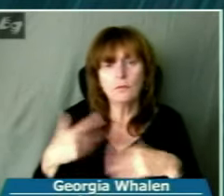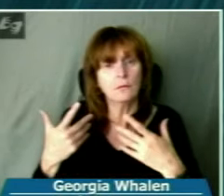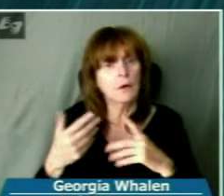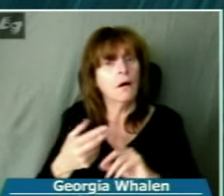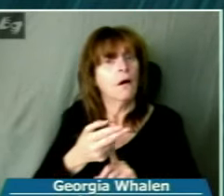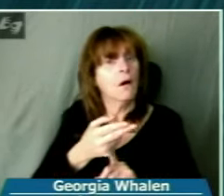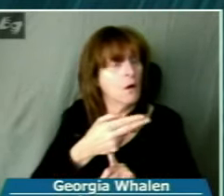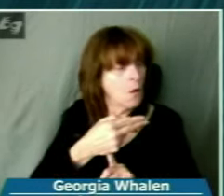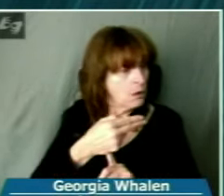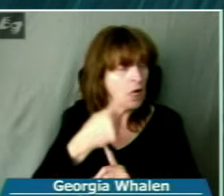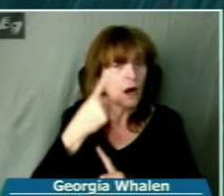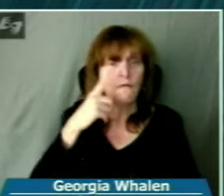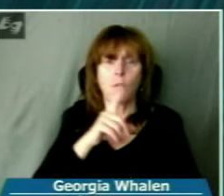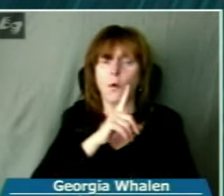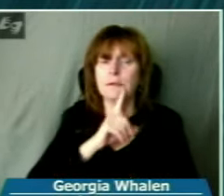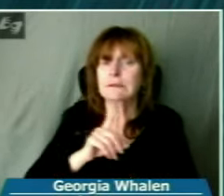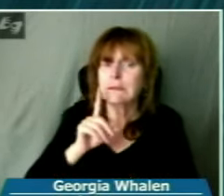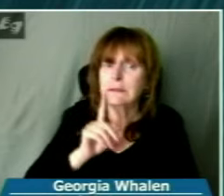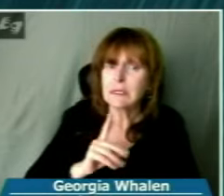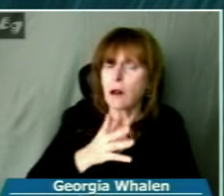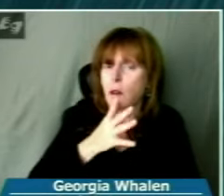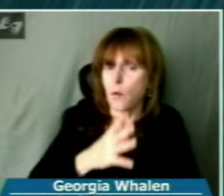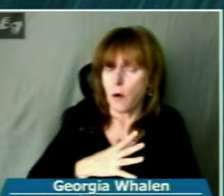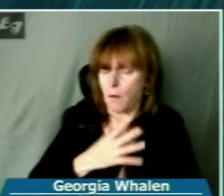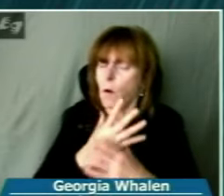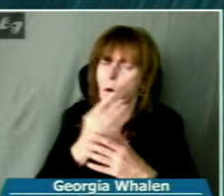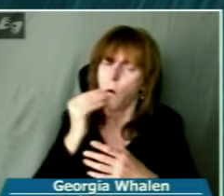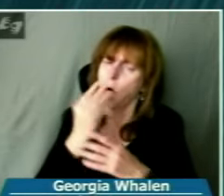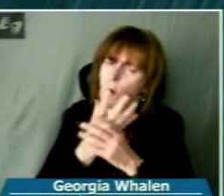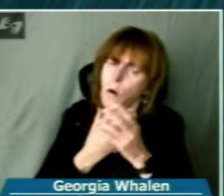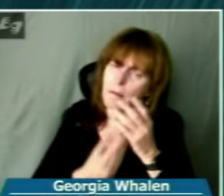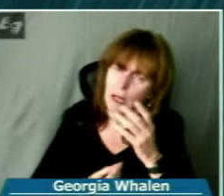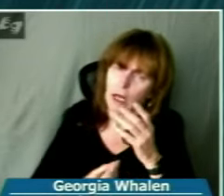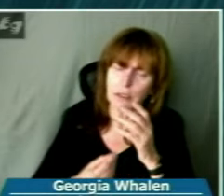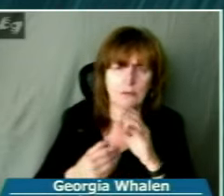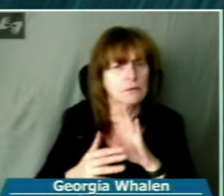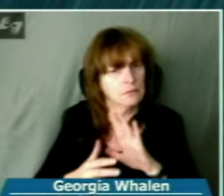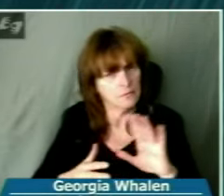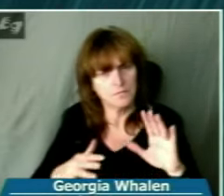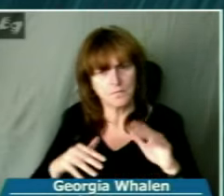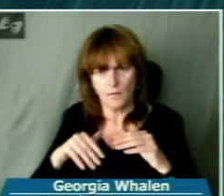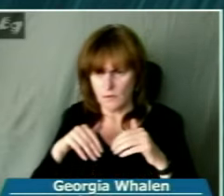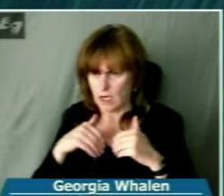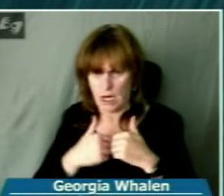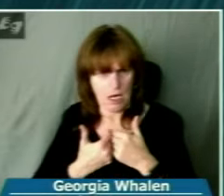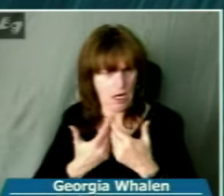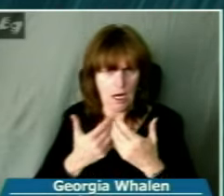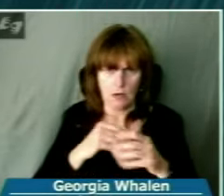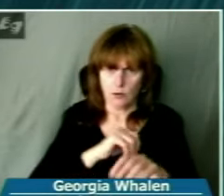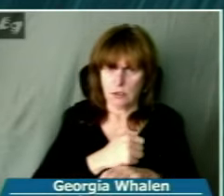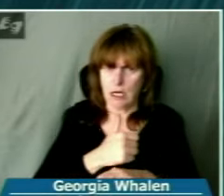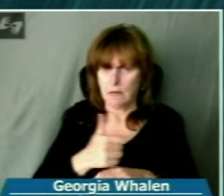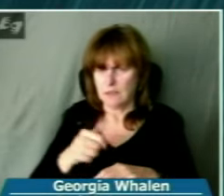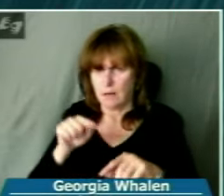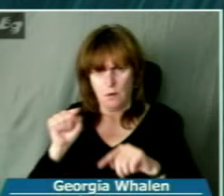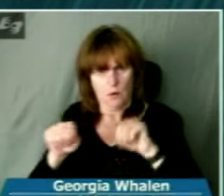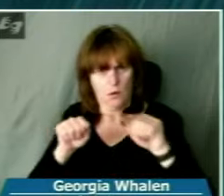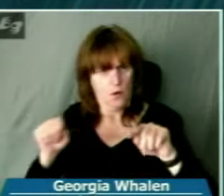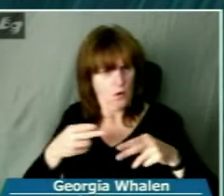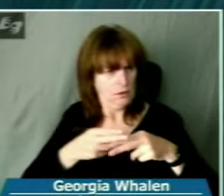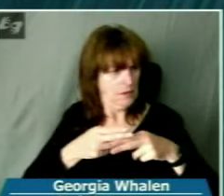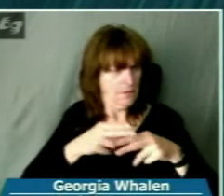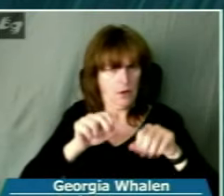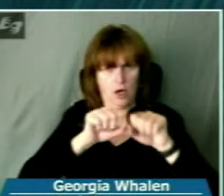community. Part of the reason we've been able to do that is because of the cooperation with the city and its commitment to trying to